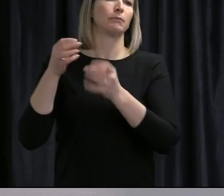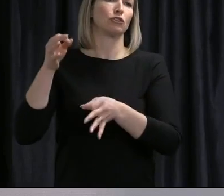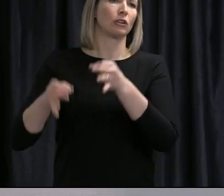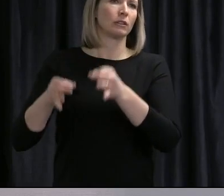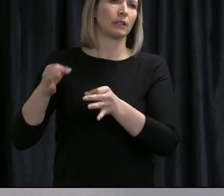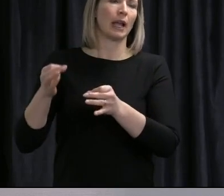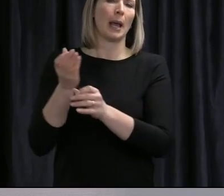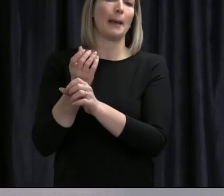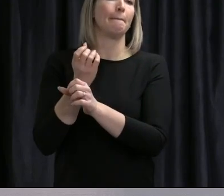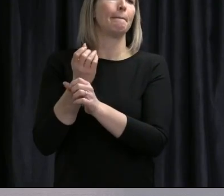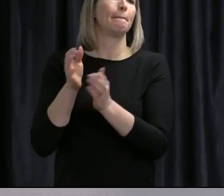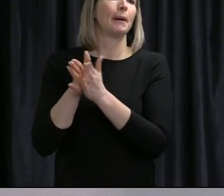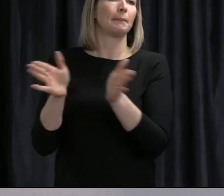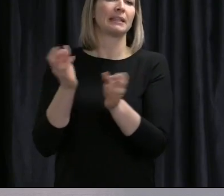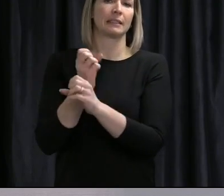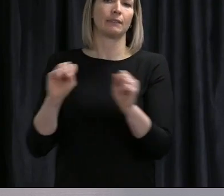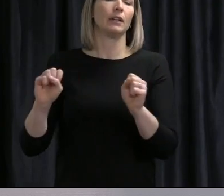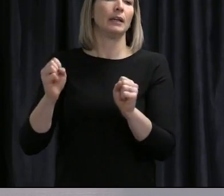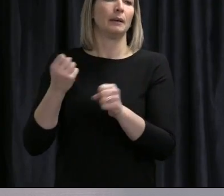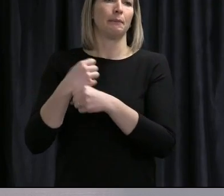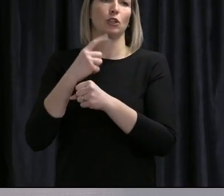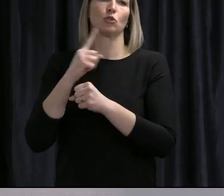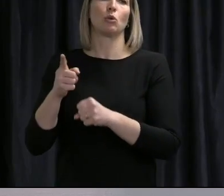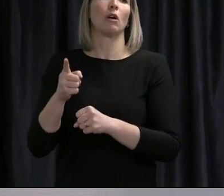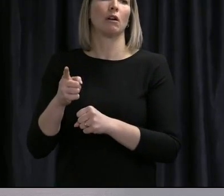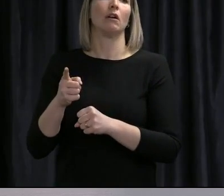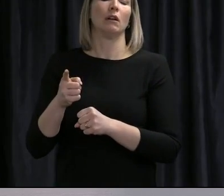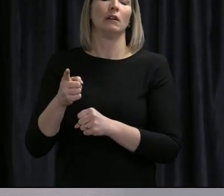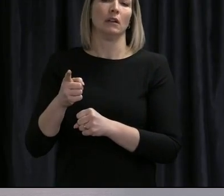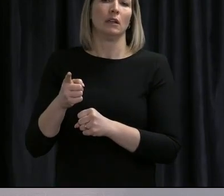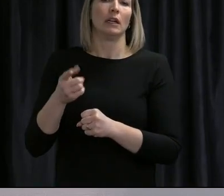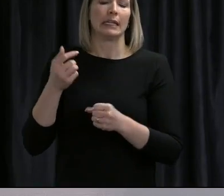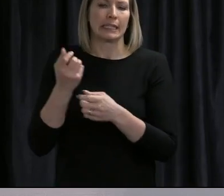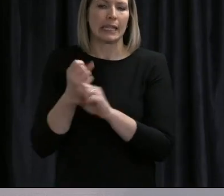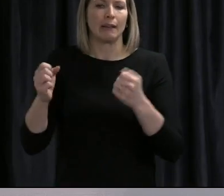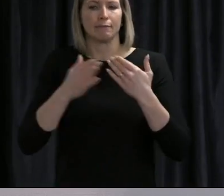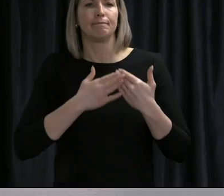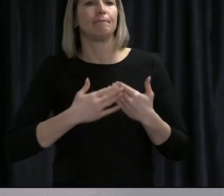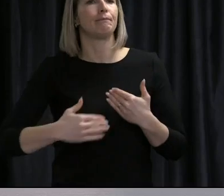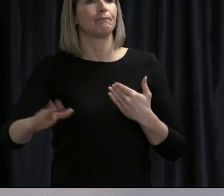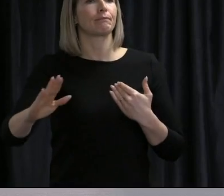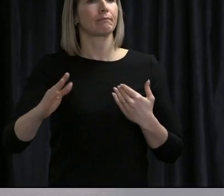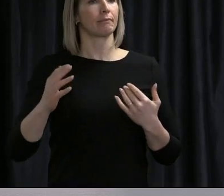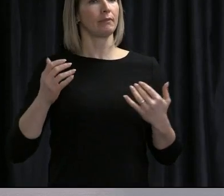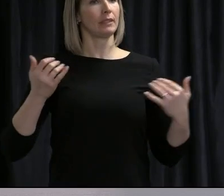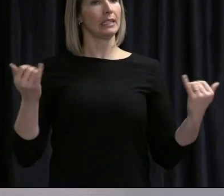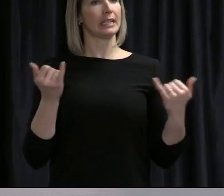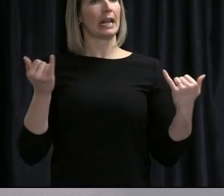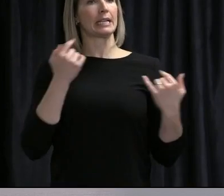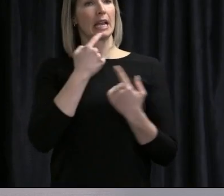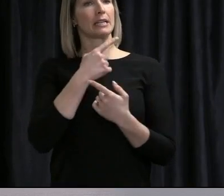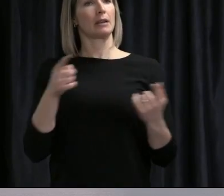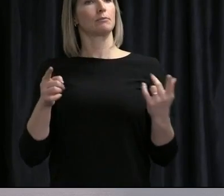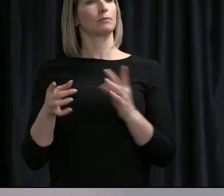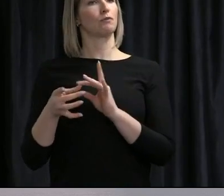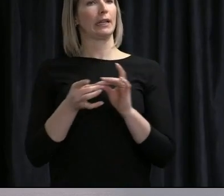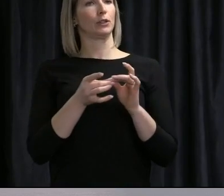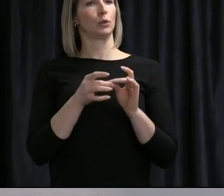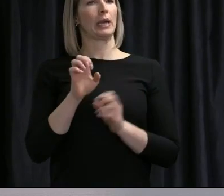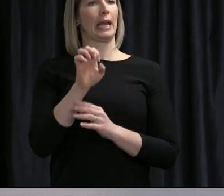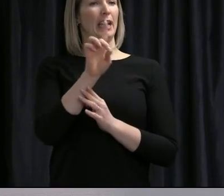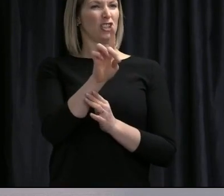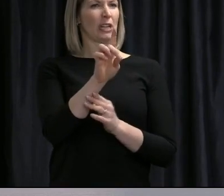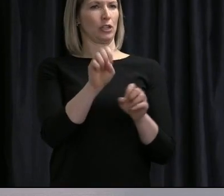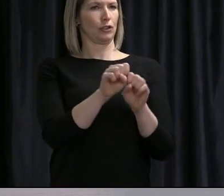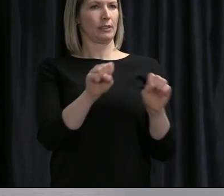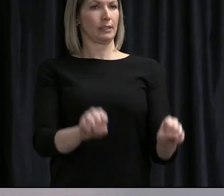the courts in our province to make sure. So, today's announcement is about our education system and others,